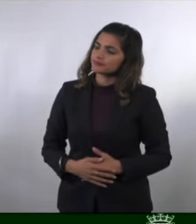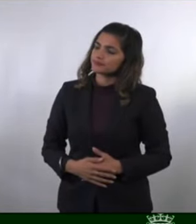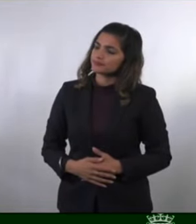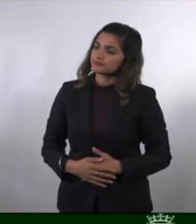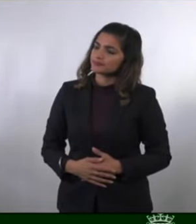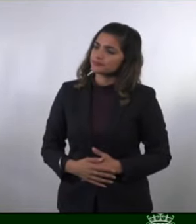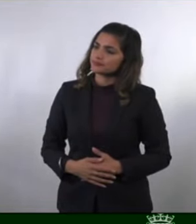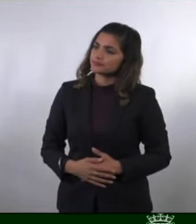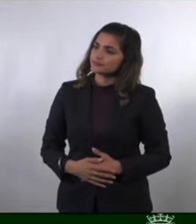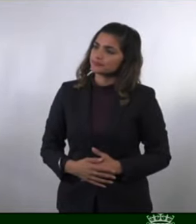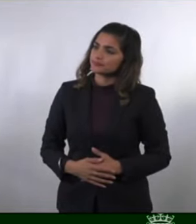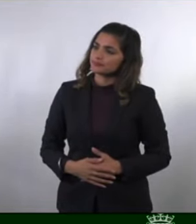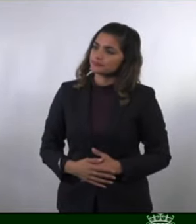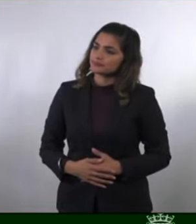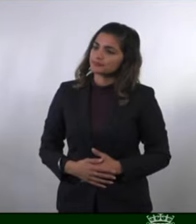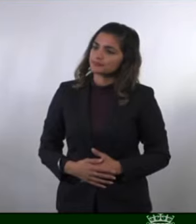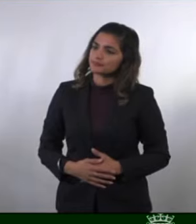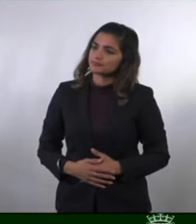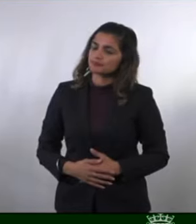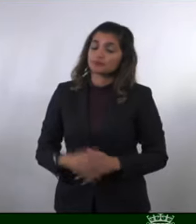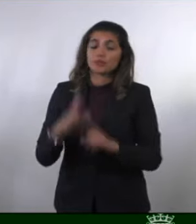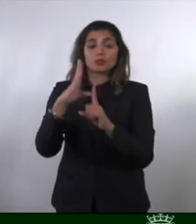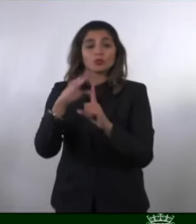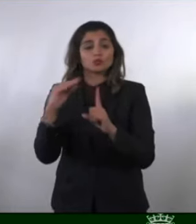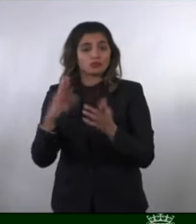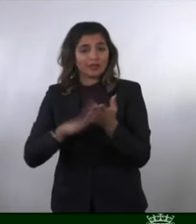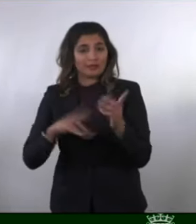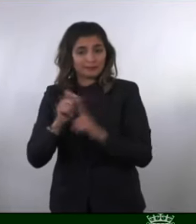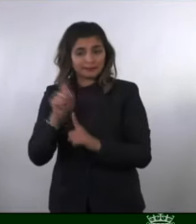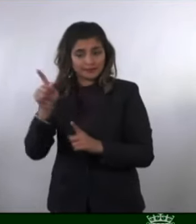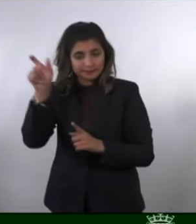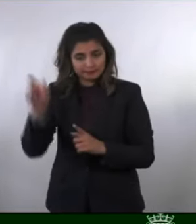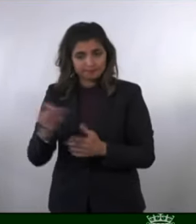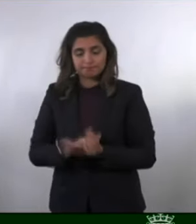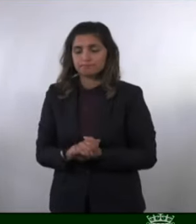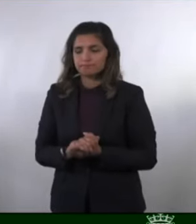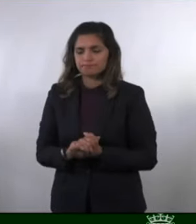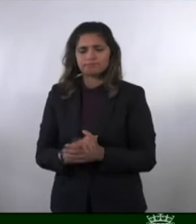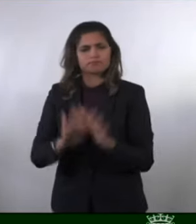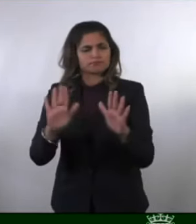Speaker, I strongly support what the Prime Minister has said today, and he